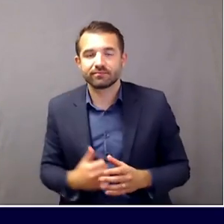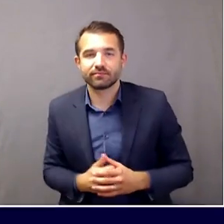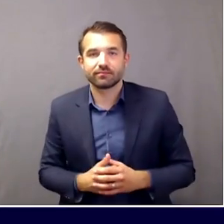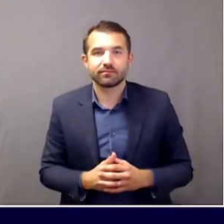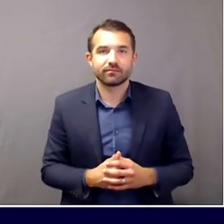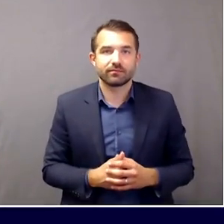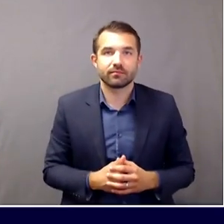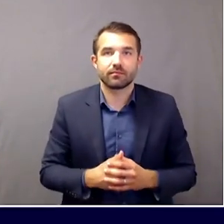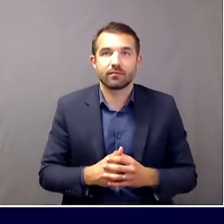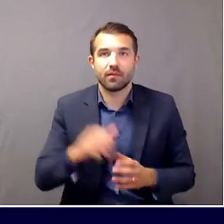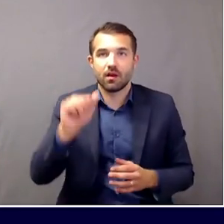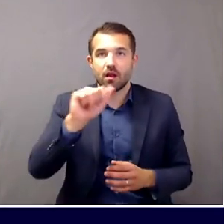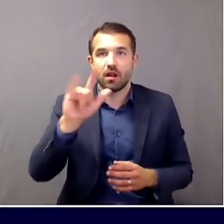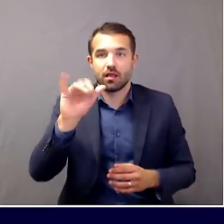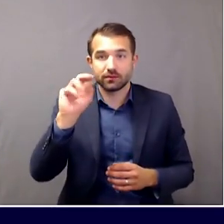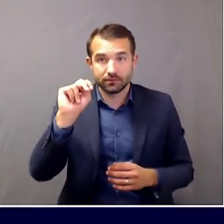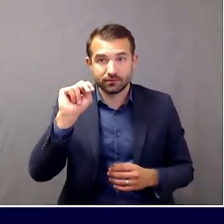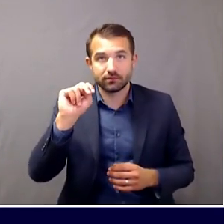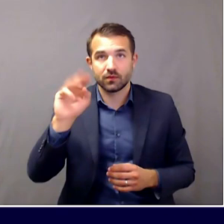at WMTW.